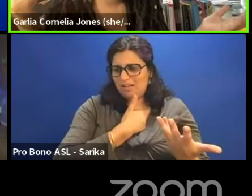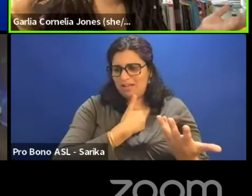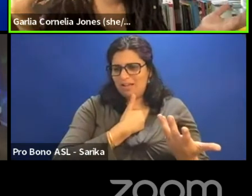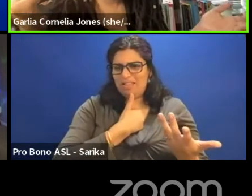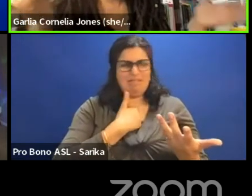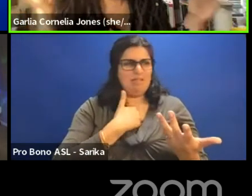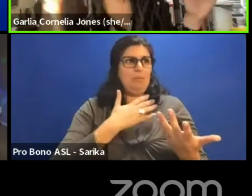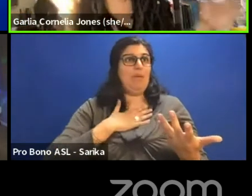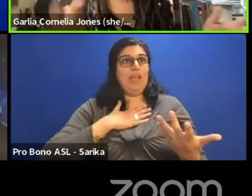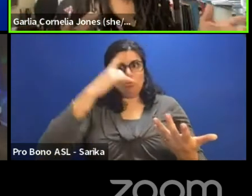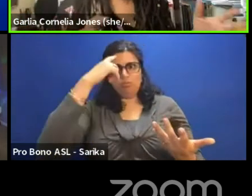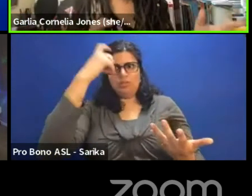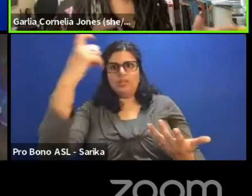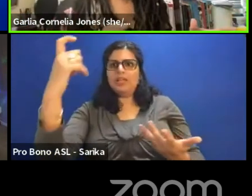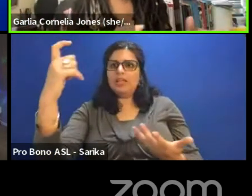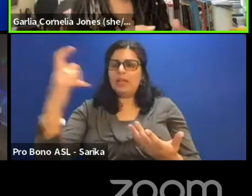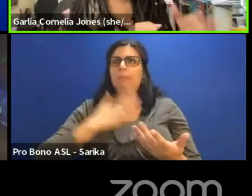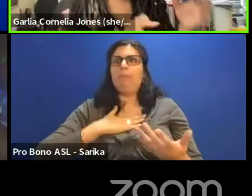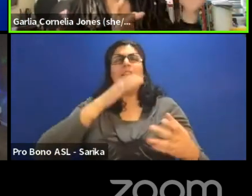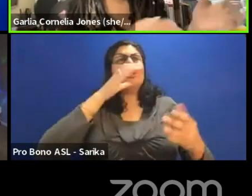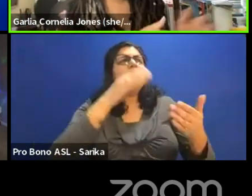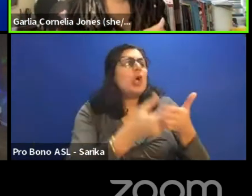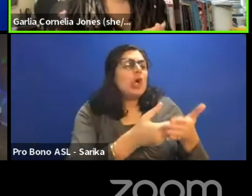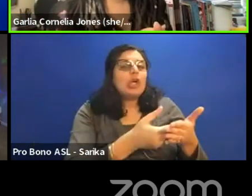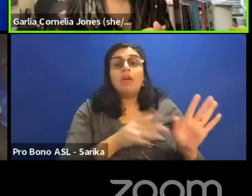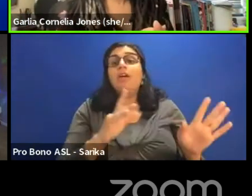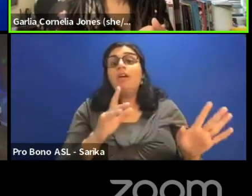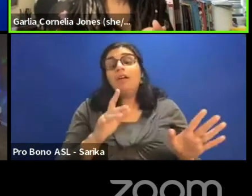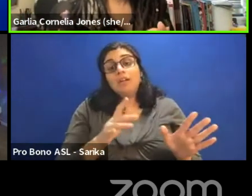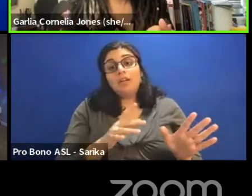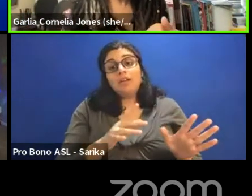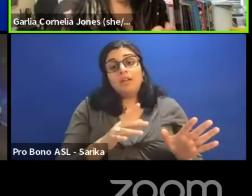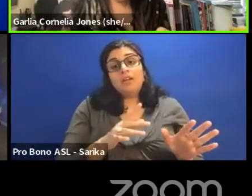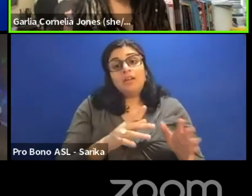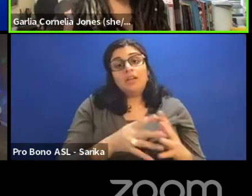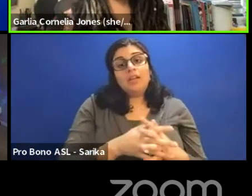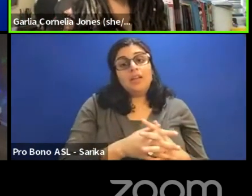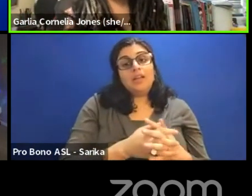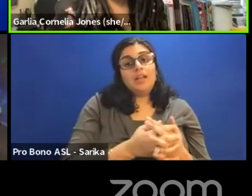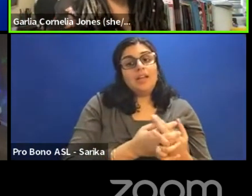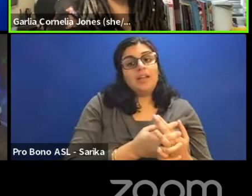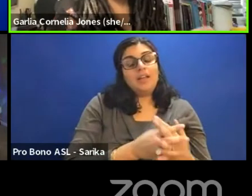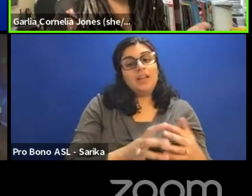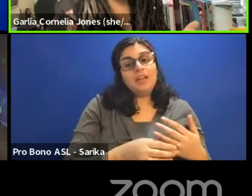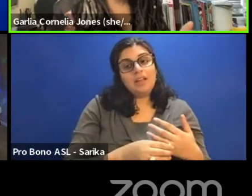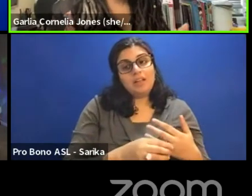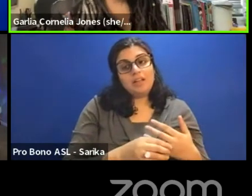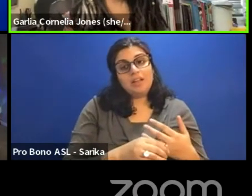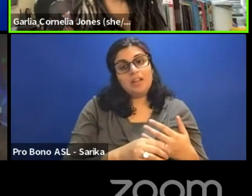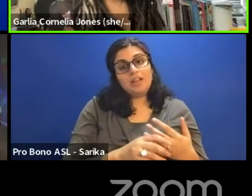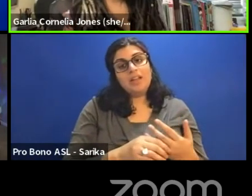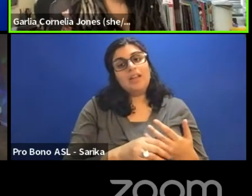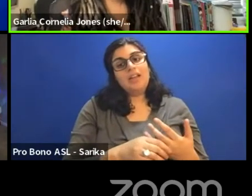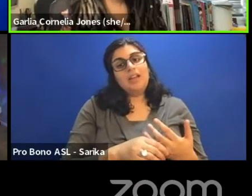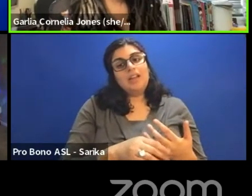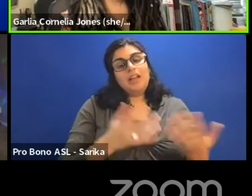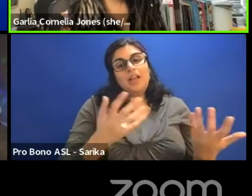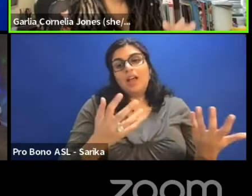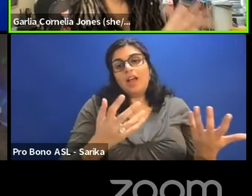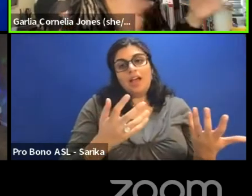dream that my daughter, you know, I was in the city at the time, and that